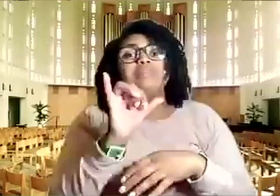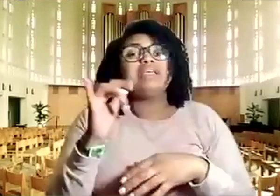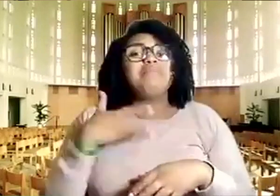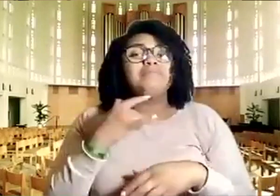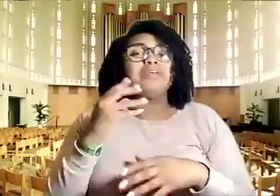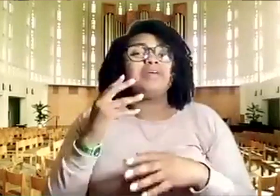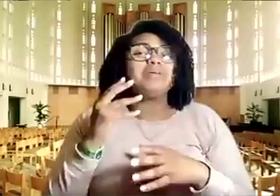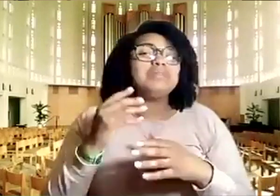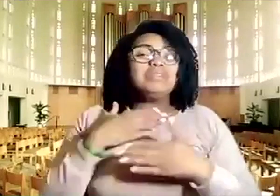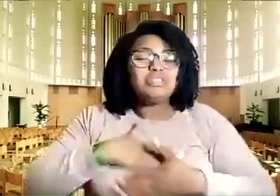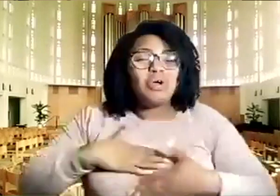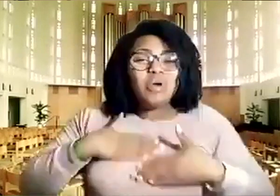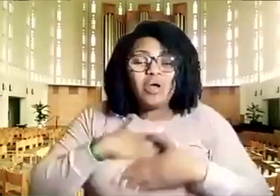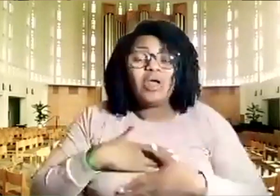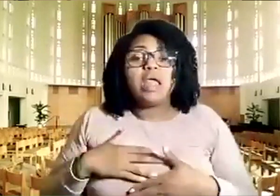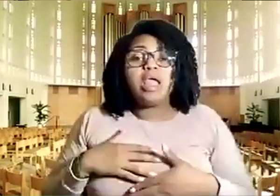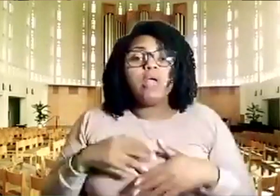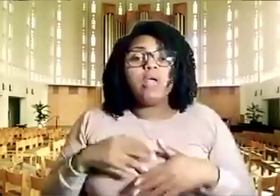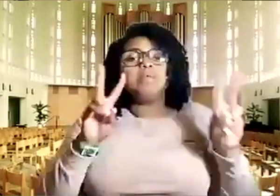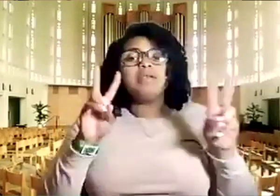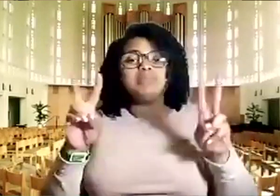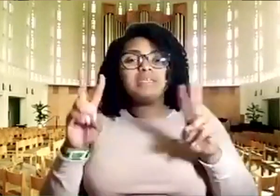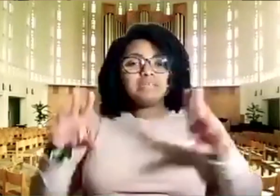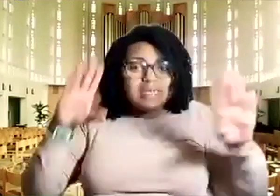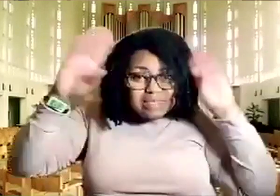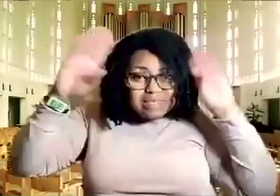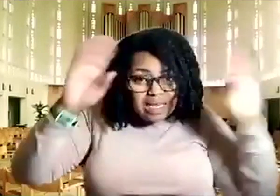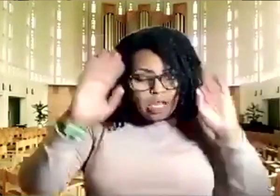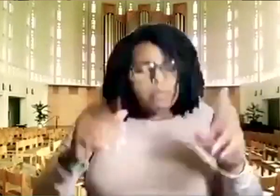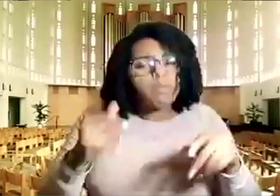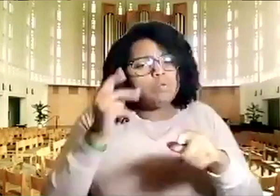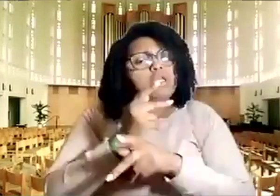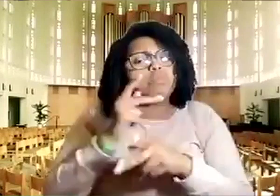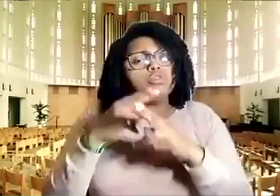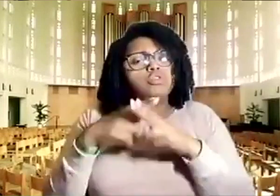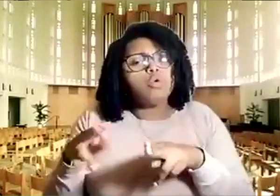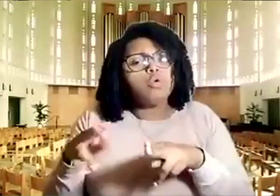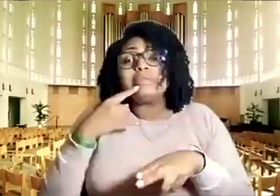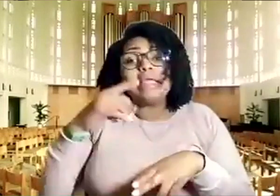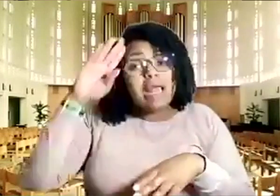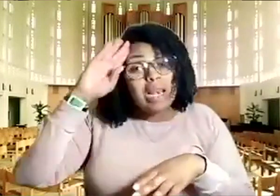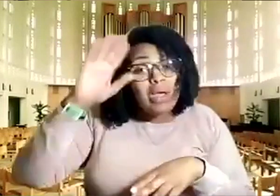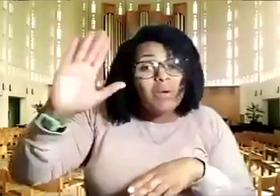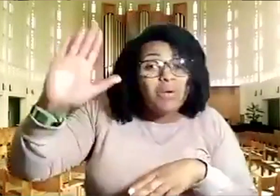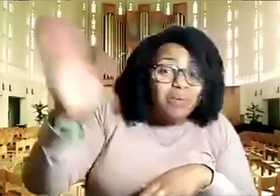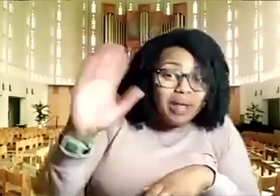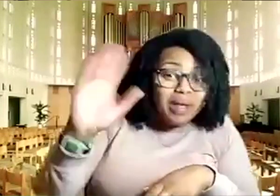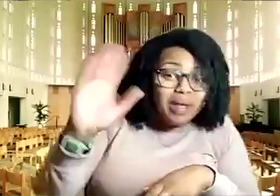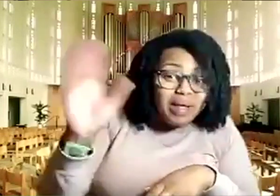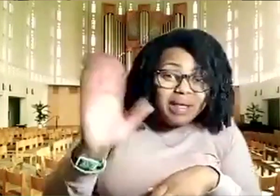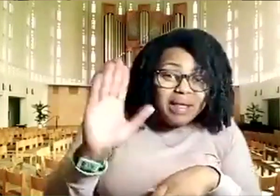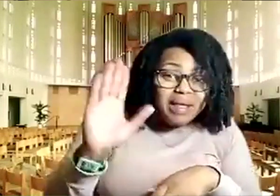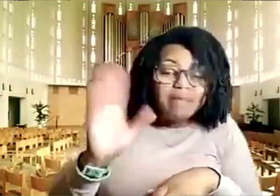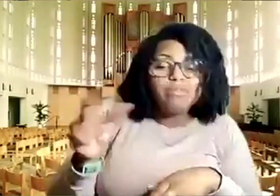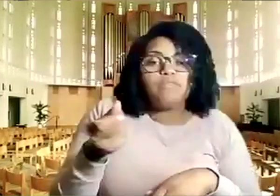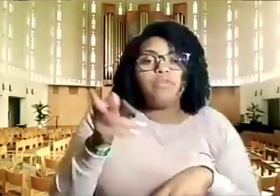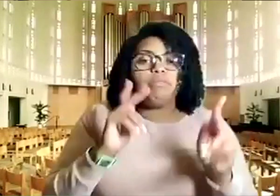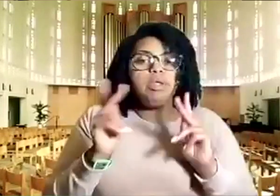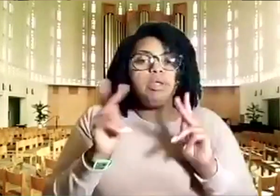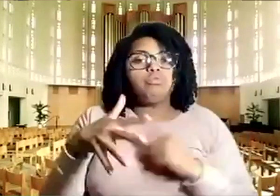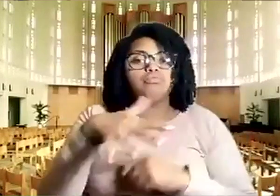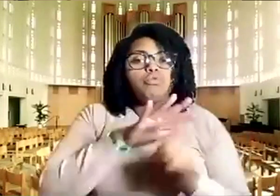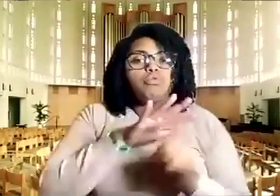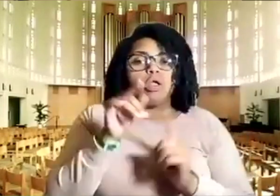invite you, though, we'll keep things a little bit brief, say hello, wave to a few people around you, because we do have a